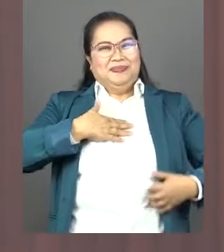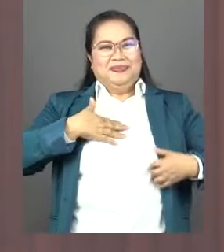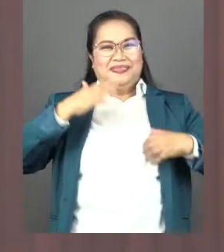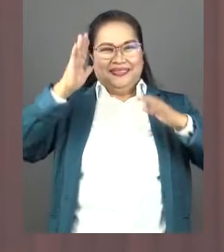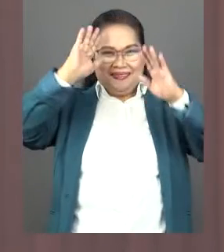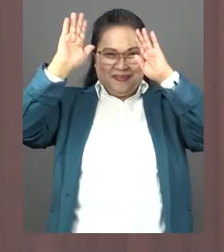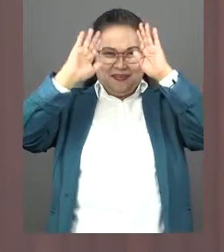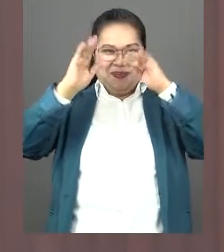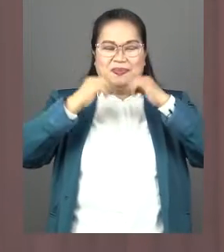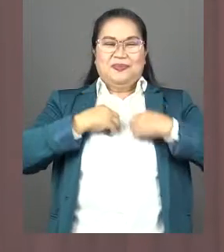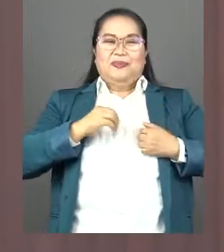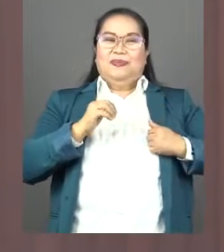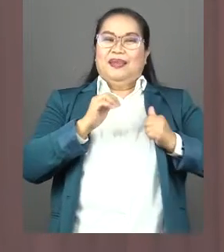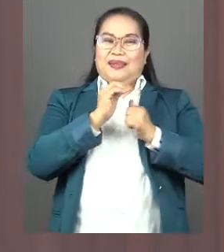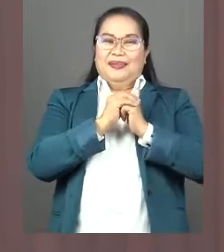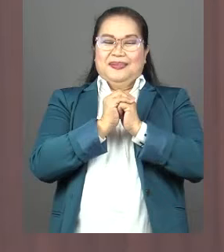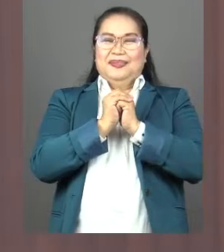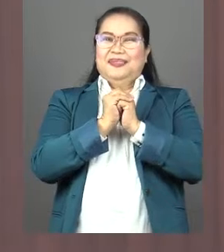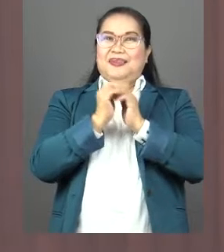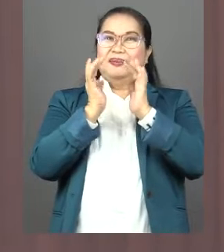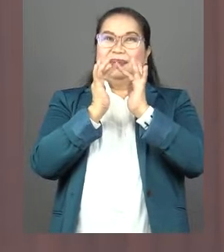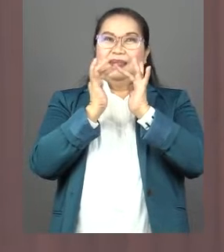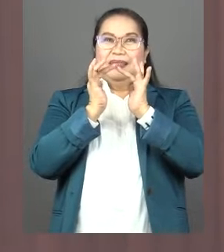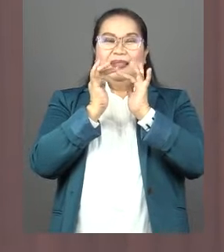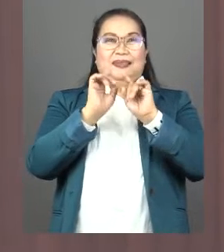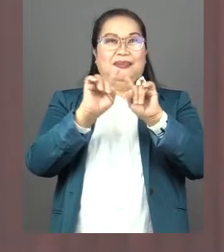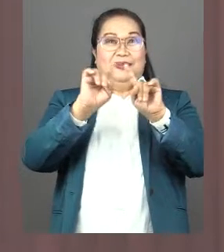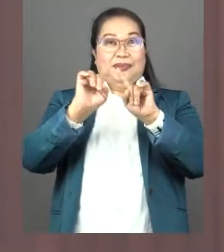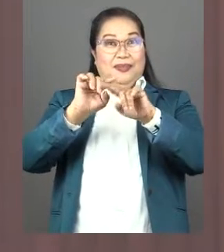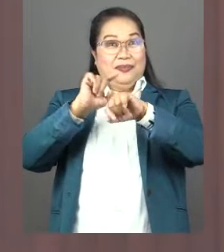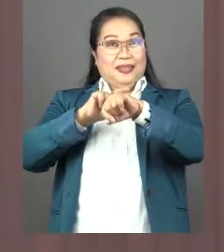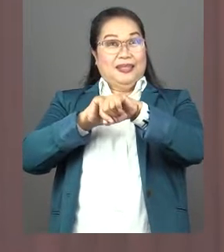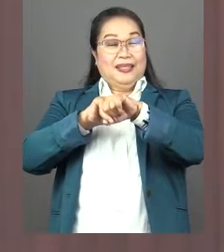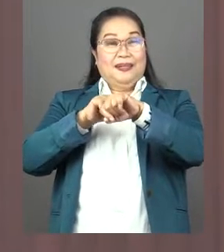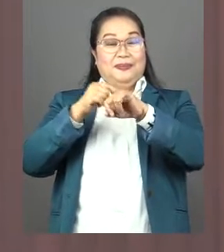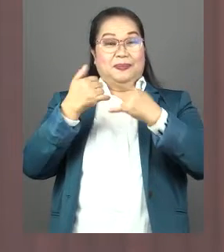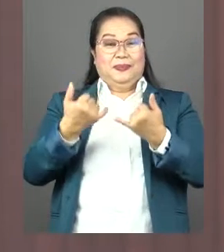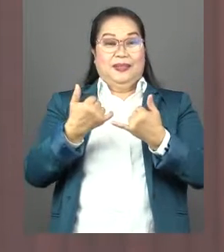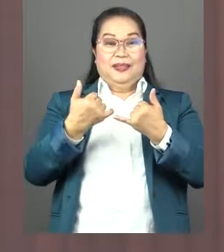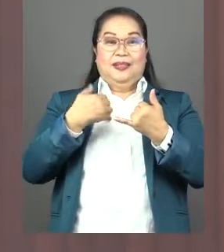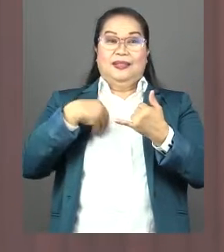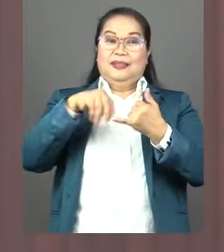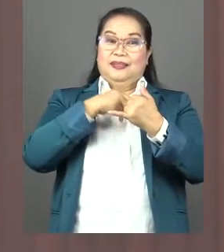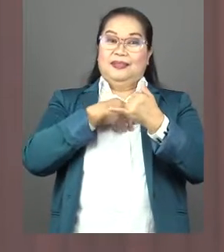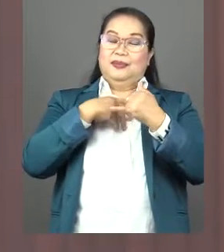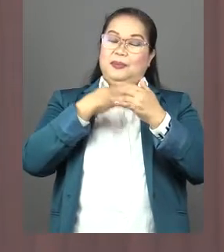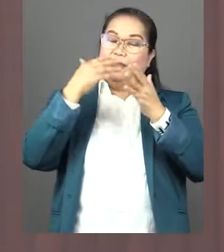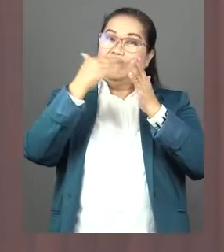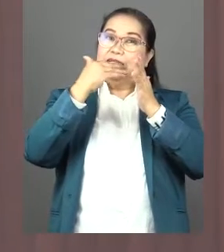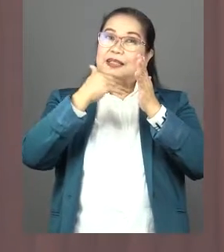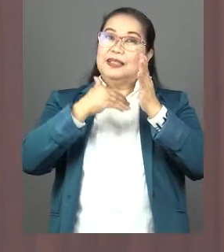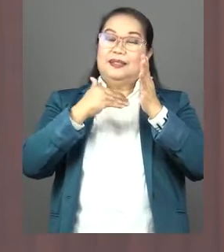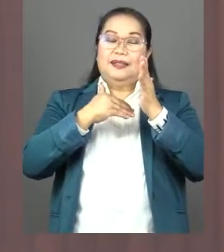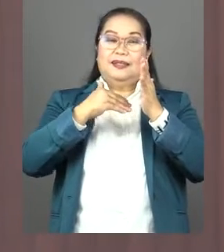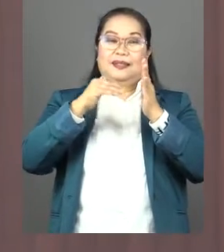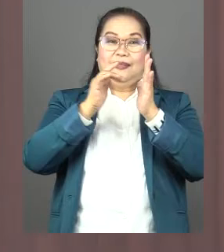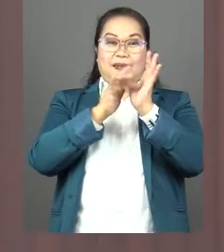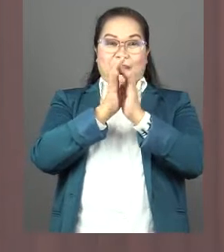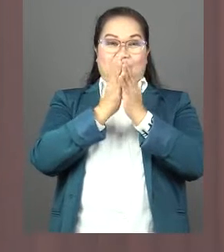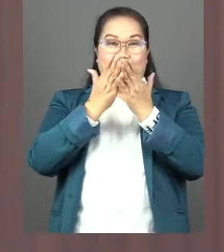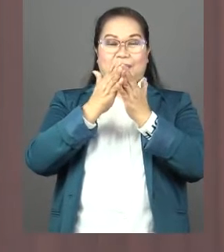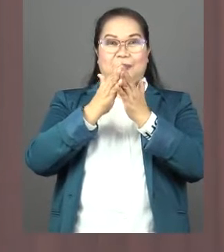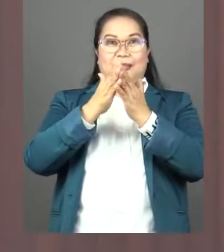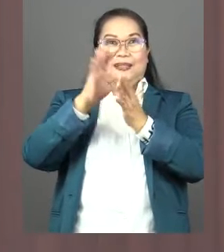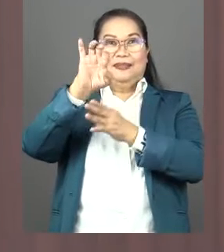to our worshipers online who may be in different time zones. As you know, we're going through a series in the book of Ephesians called Built